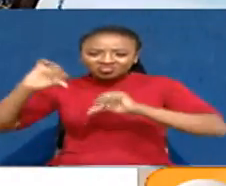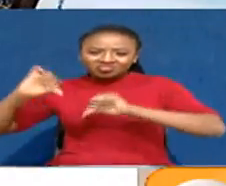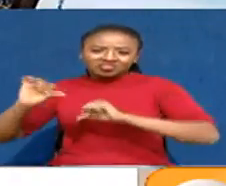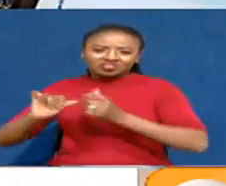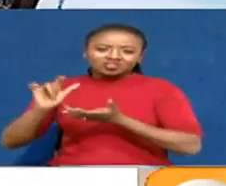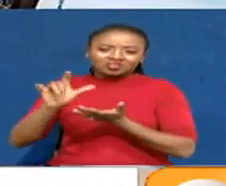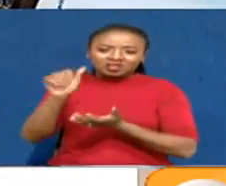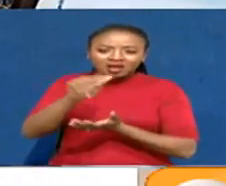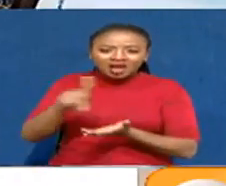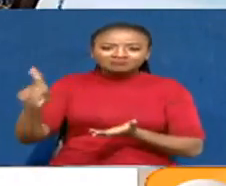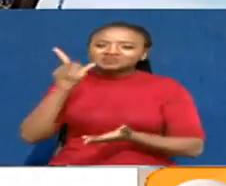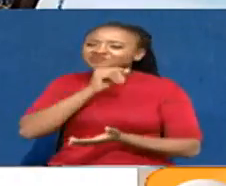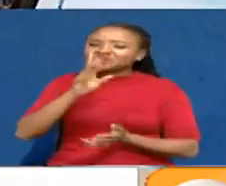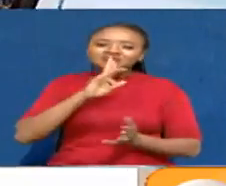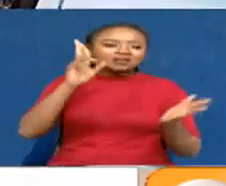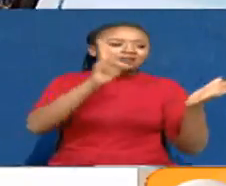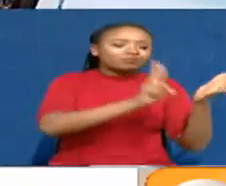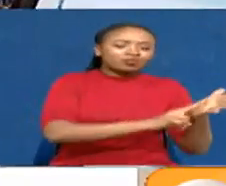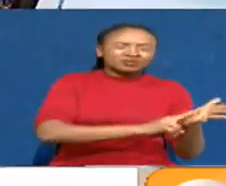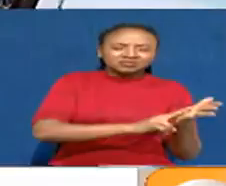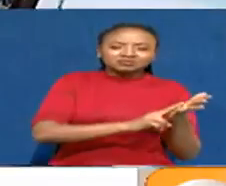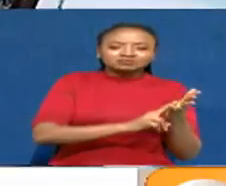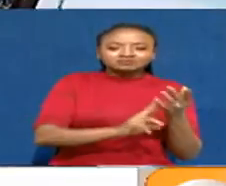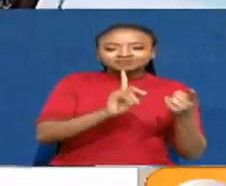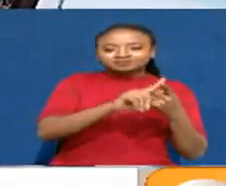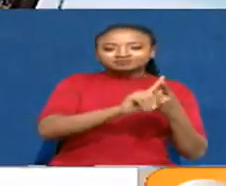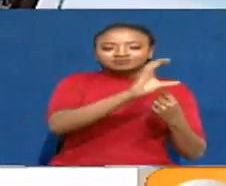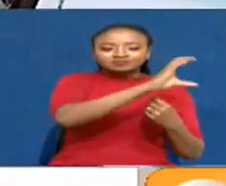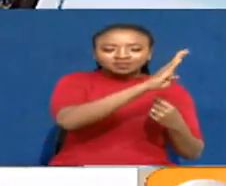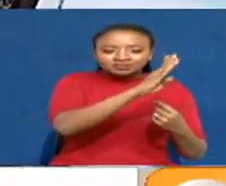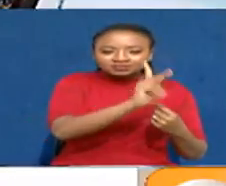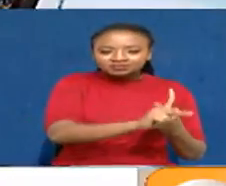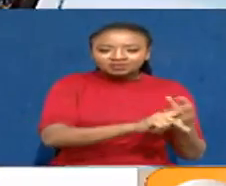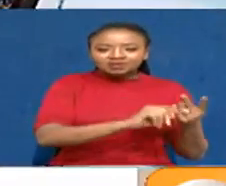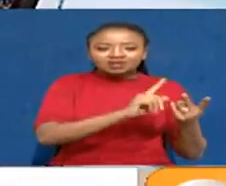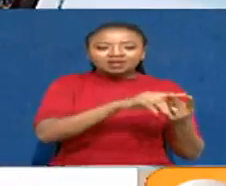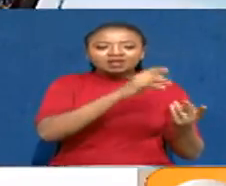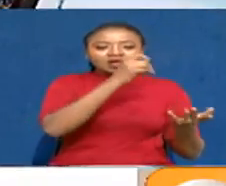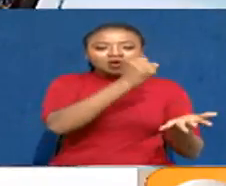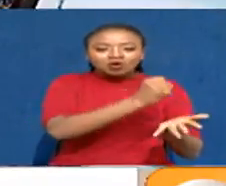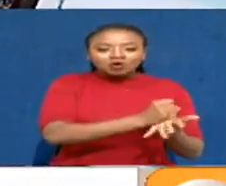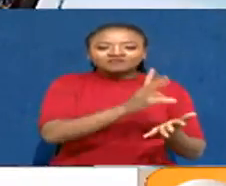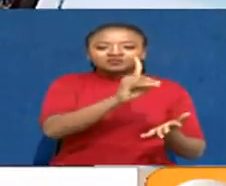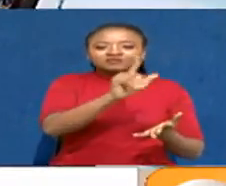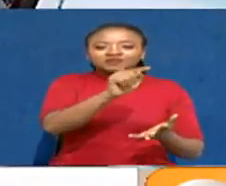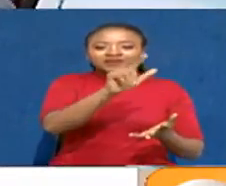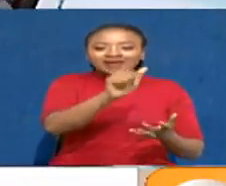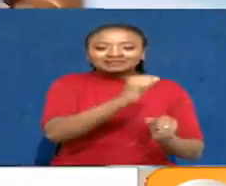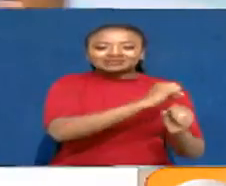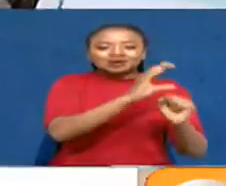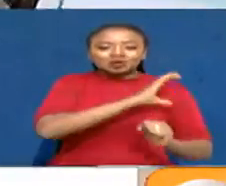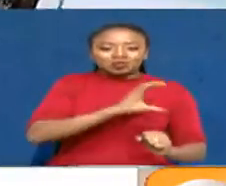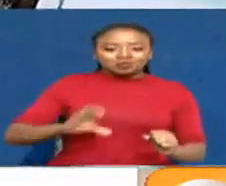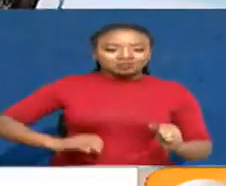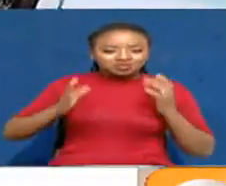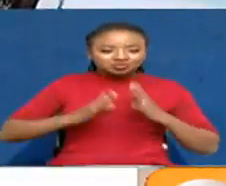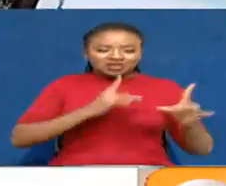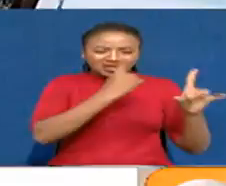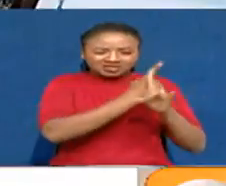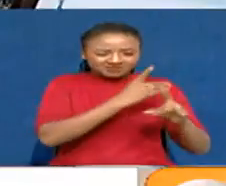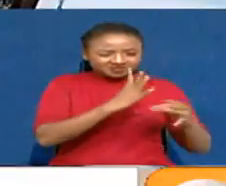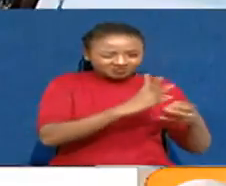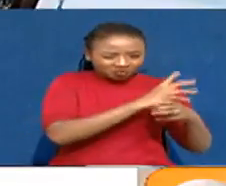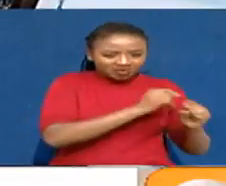relevant parties and ecosystem players, such as the Central Bank, Office of the Data Commissioner, and other stakeholders